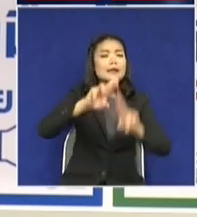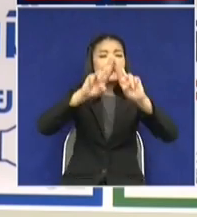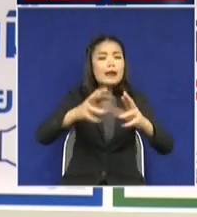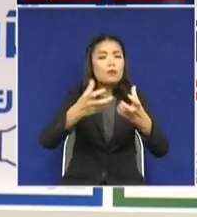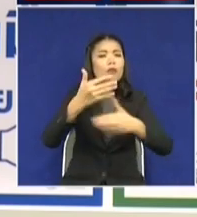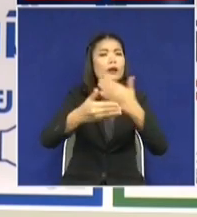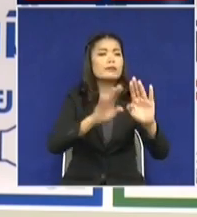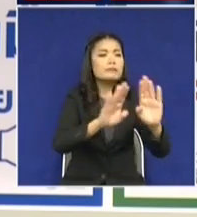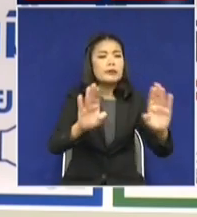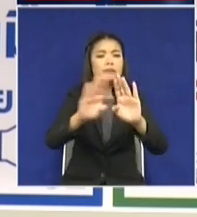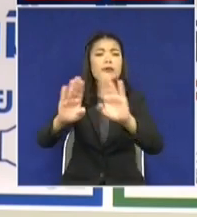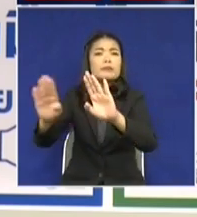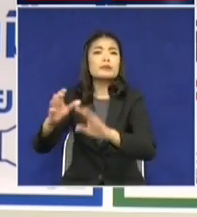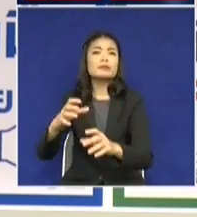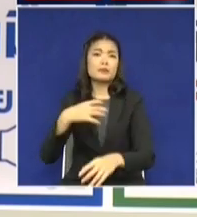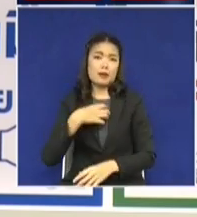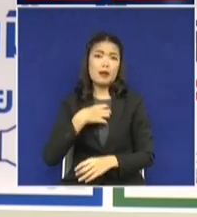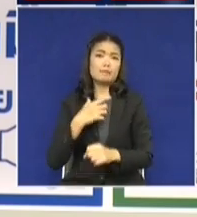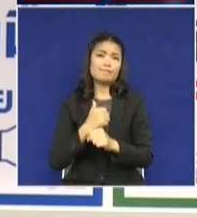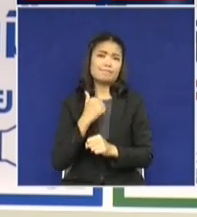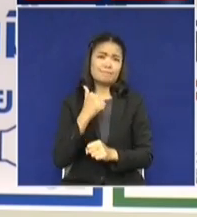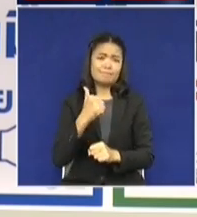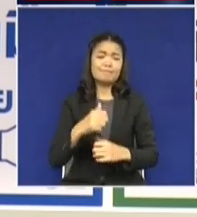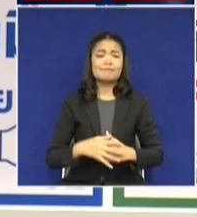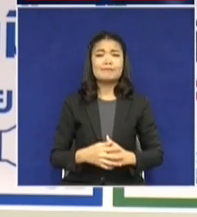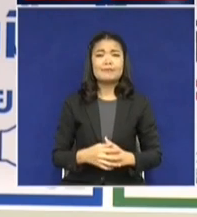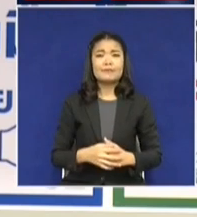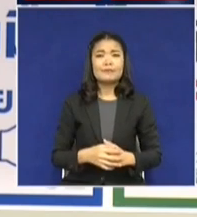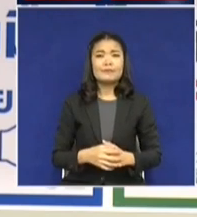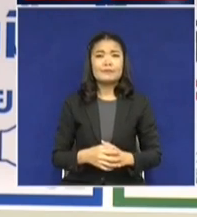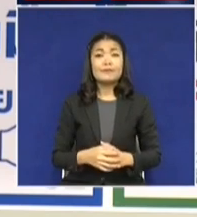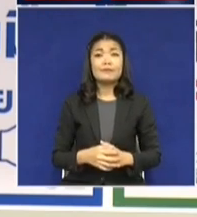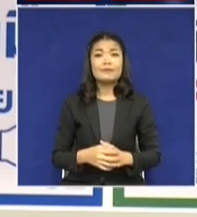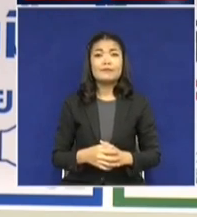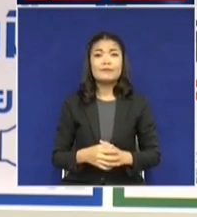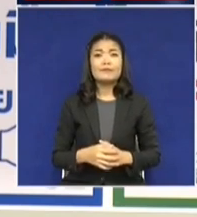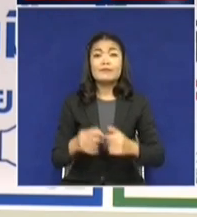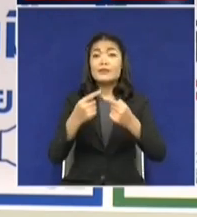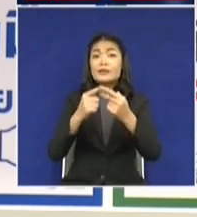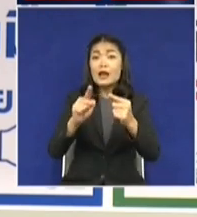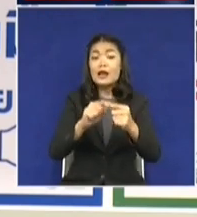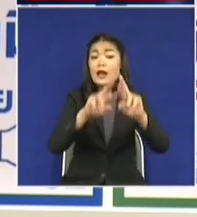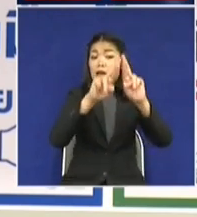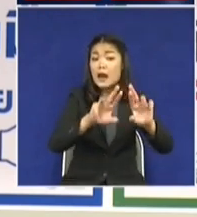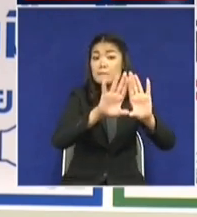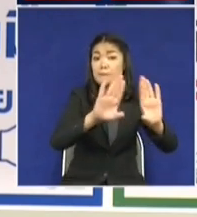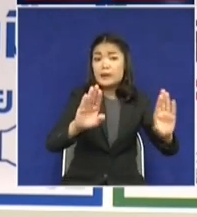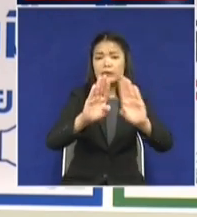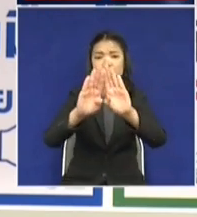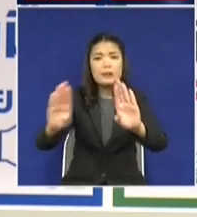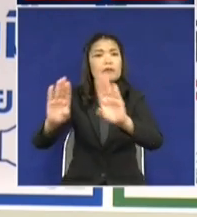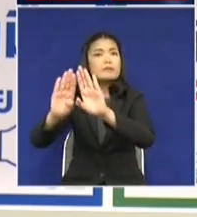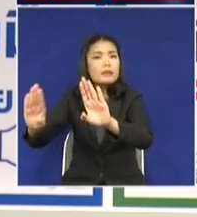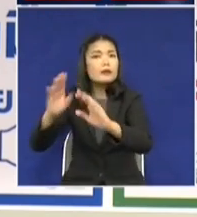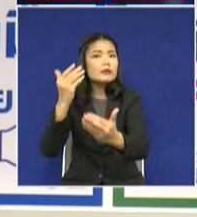it's safer than ever. So that's what they may think. But the truth is that this is still not